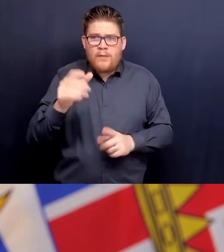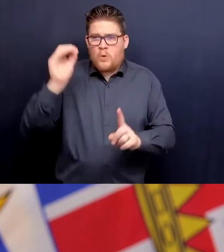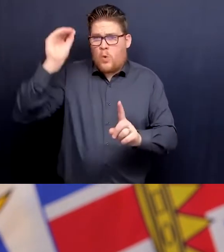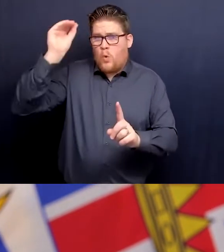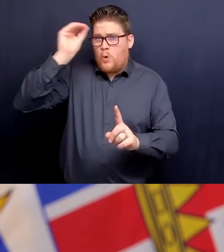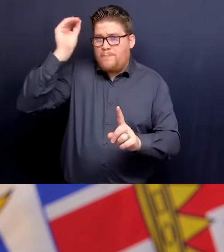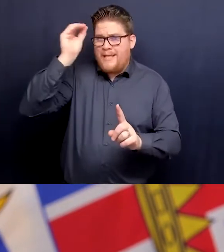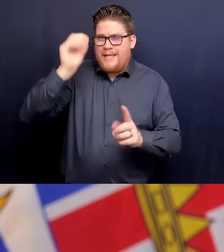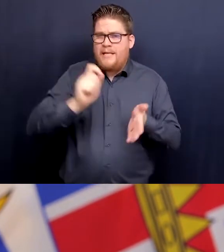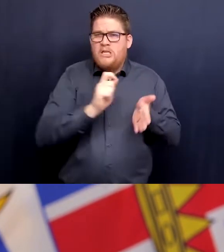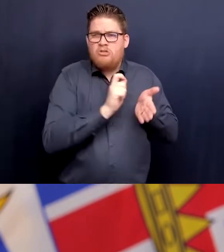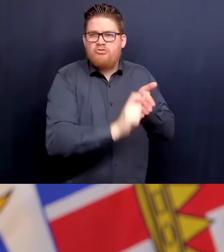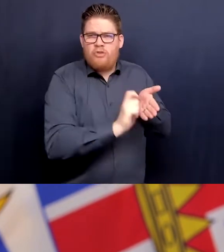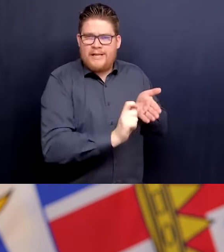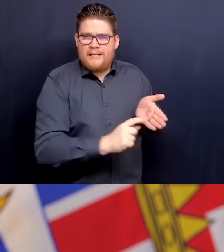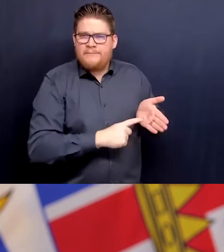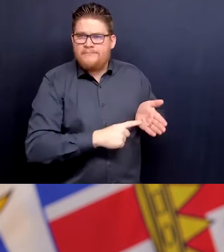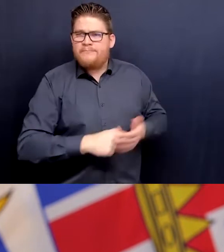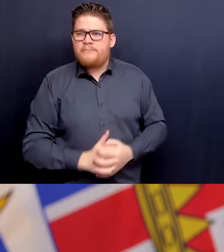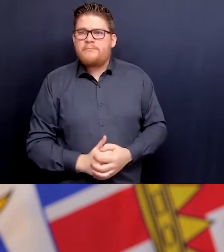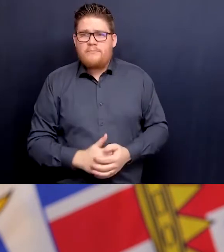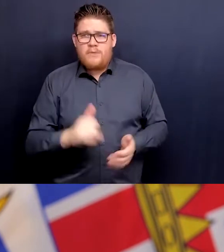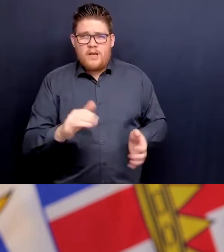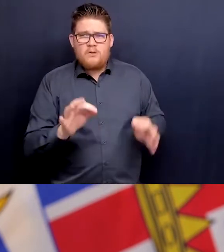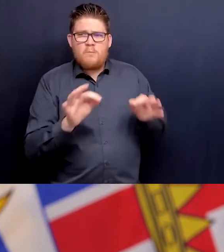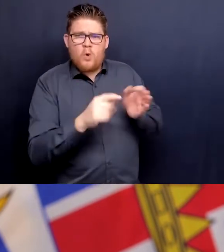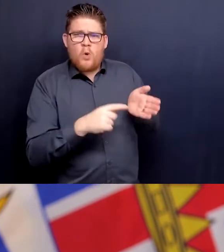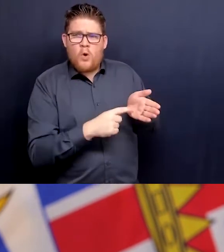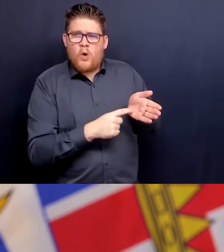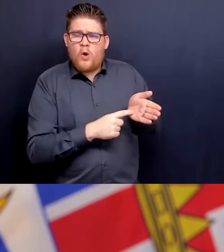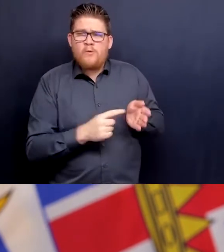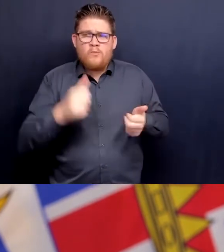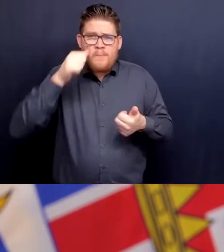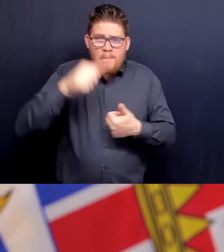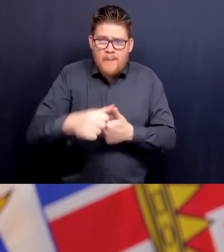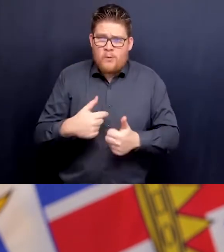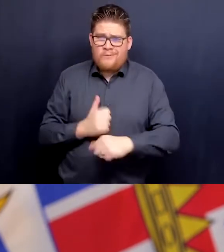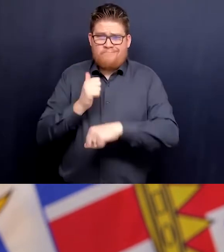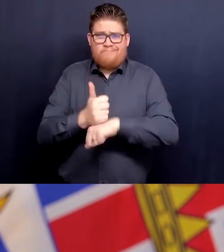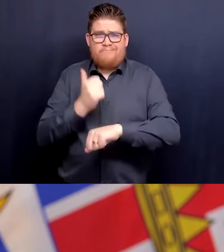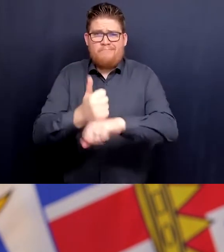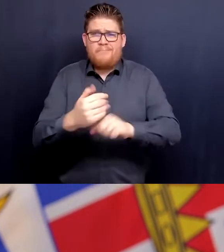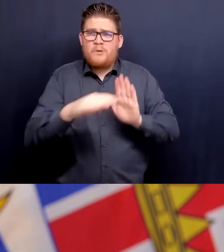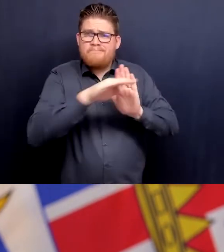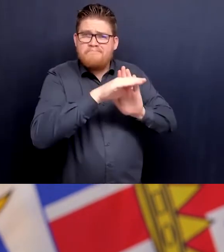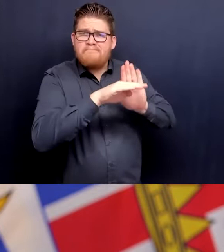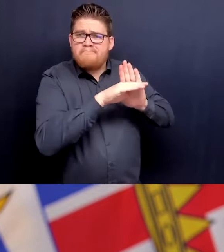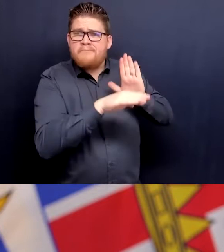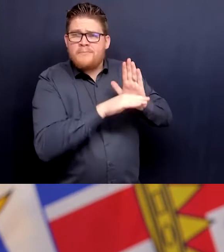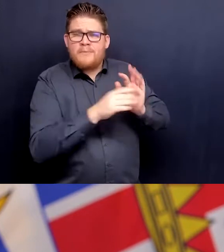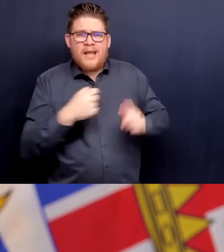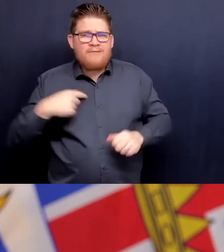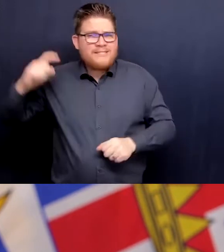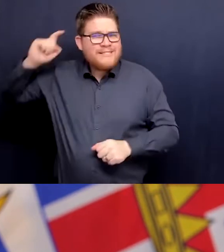reminds us that there are consequences to the measures that we put in place, and it is really important to take those into account. We